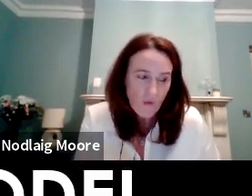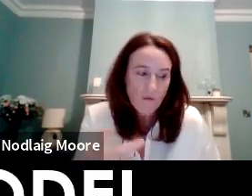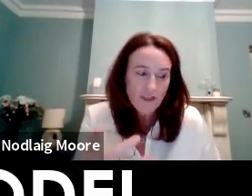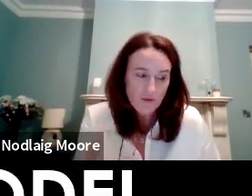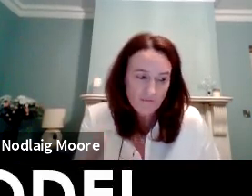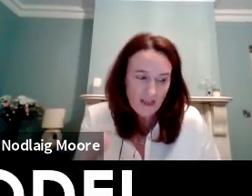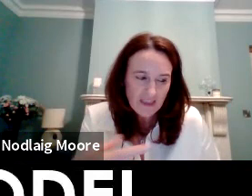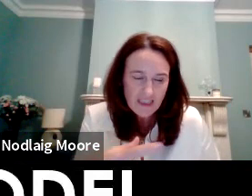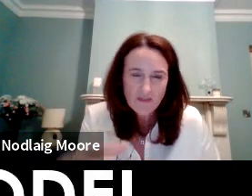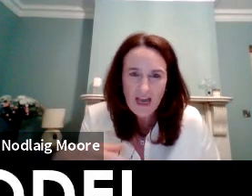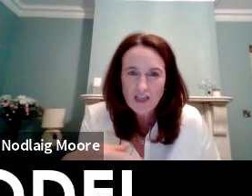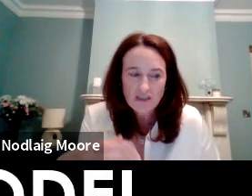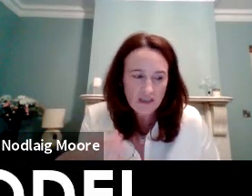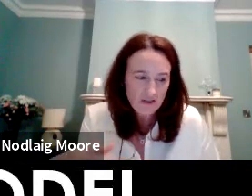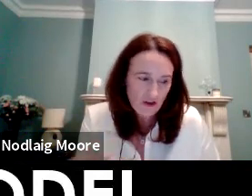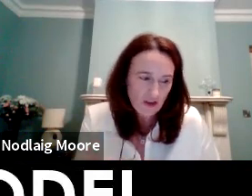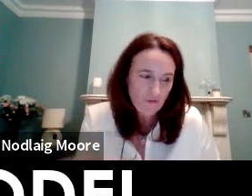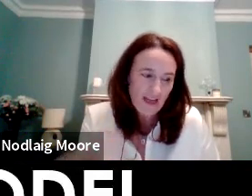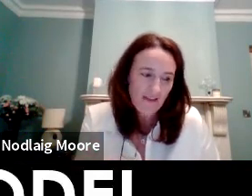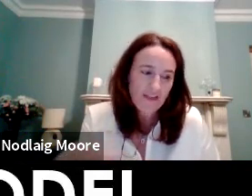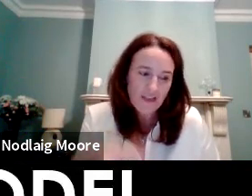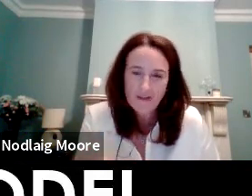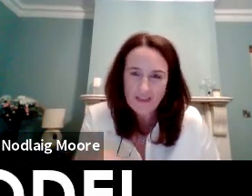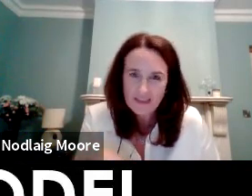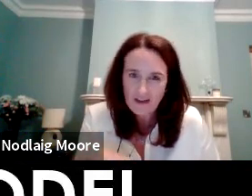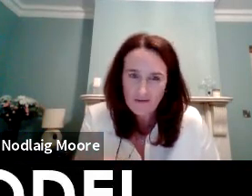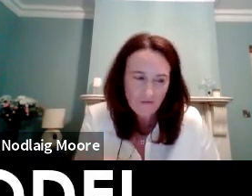then what we do. And these reactions in turn